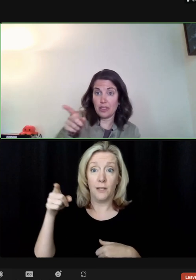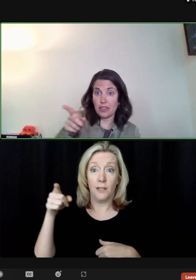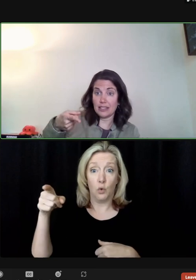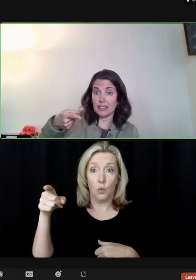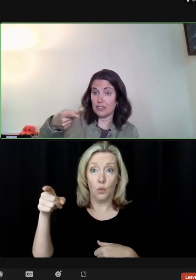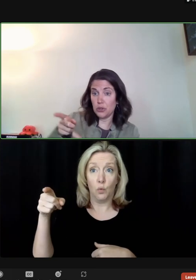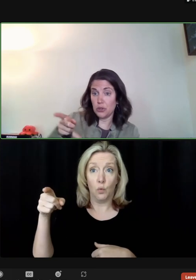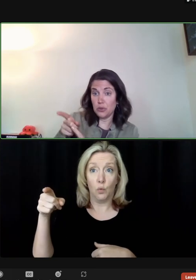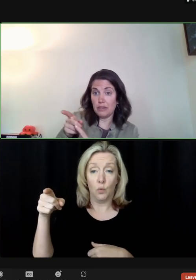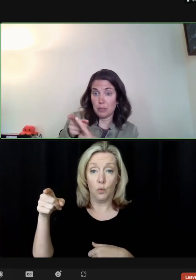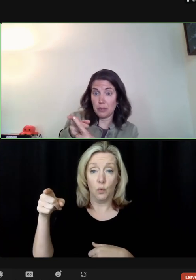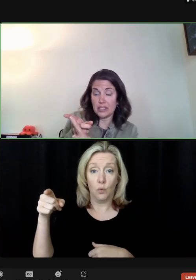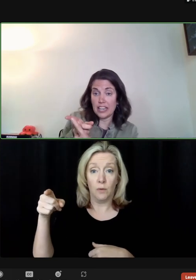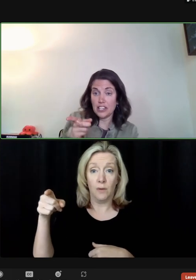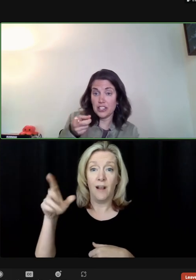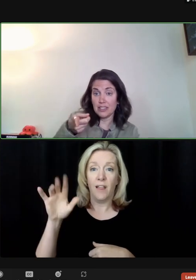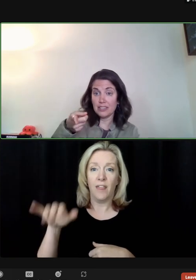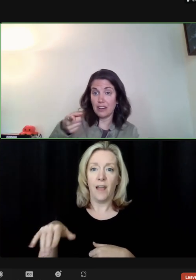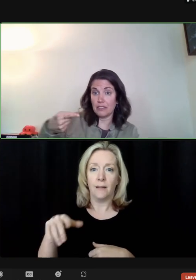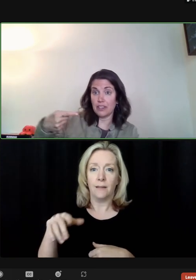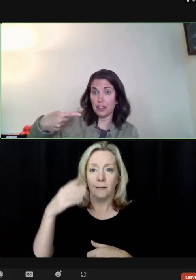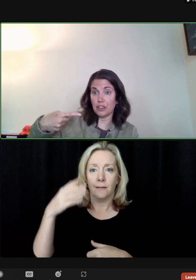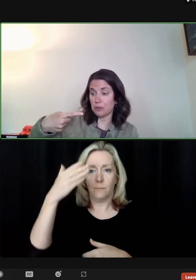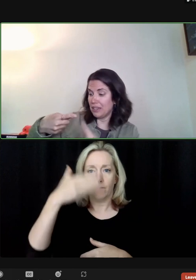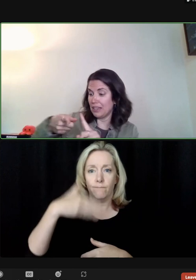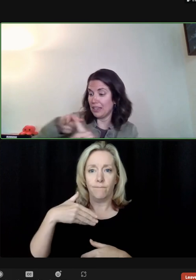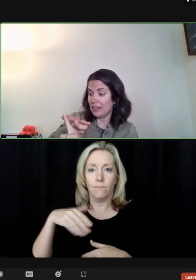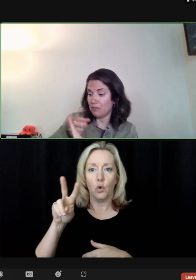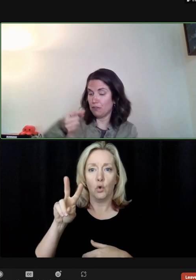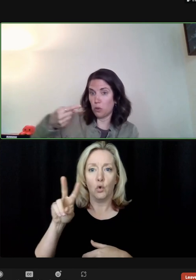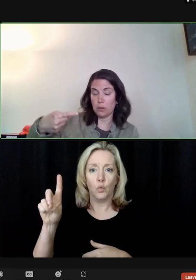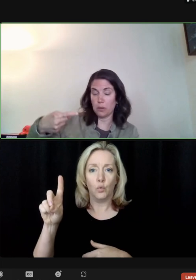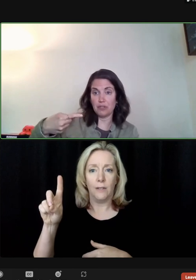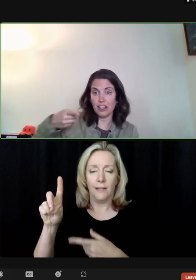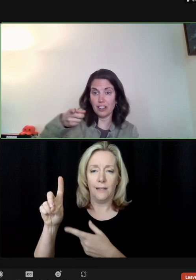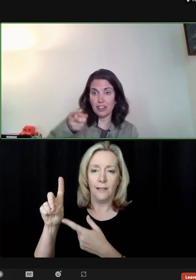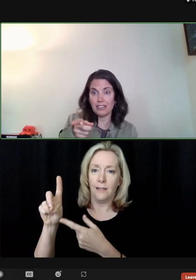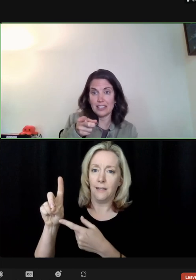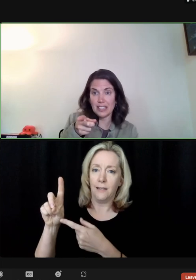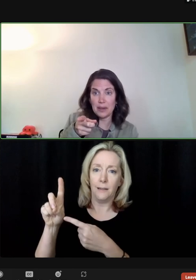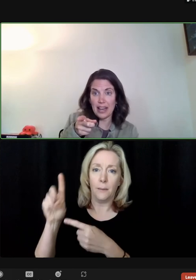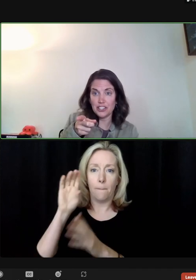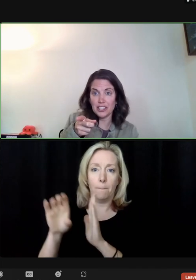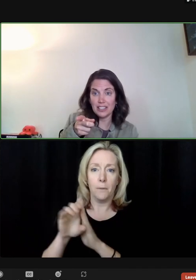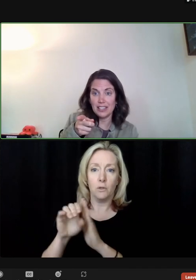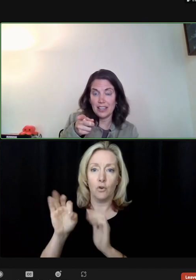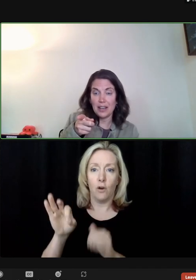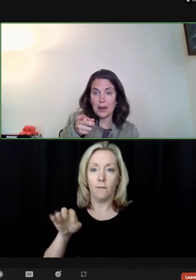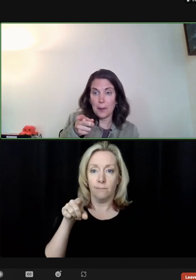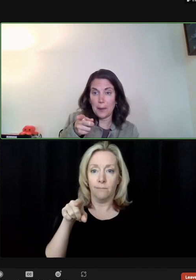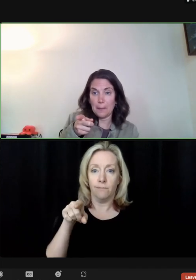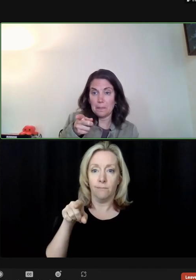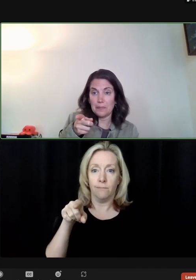got to know that that's a 2D representation of a 3D form of a finger that's coming at